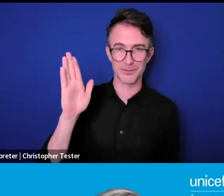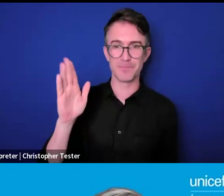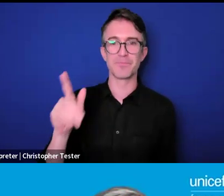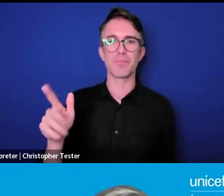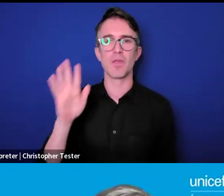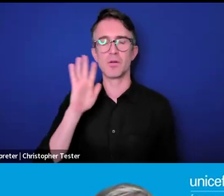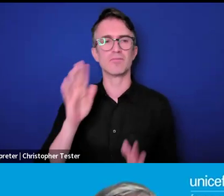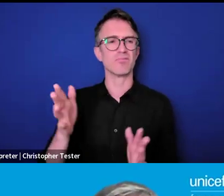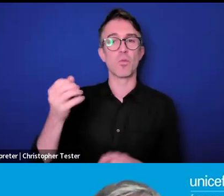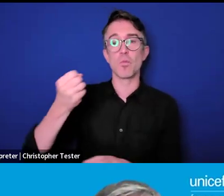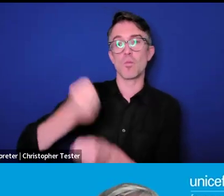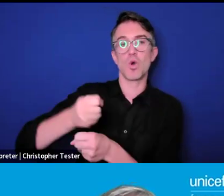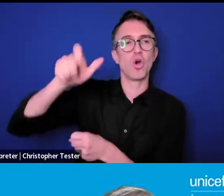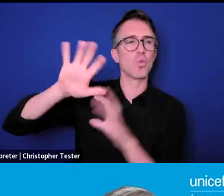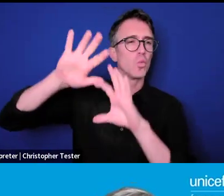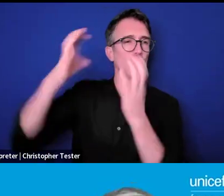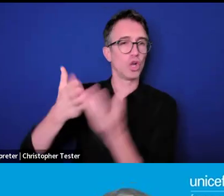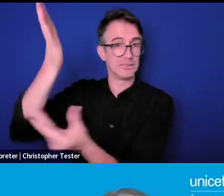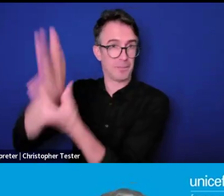this diversity of context,